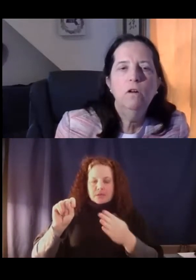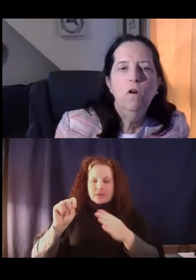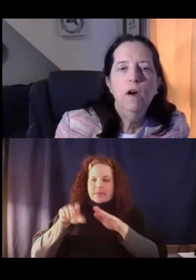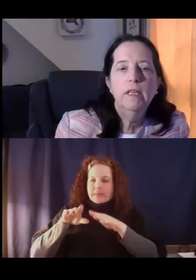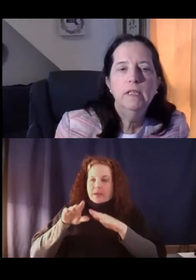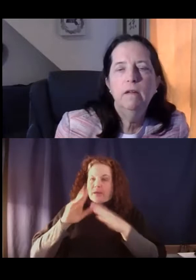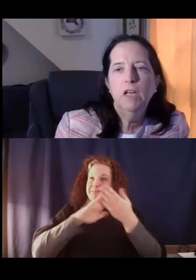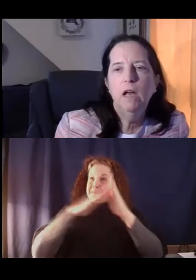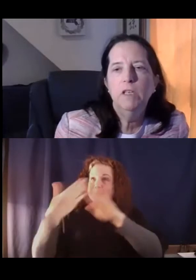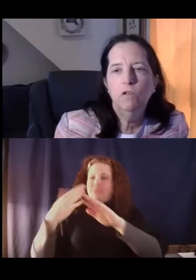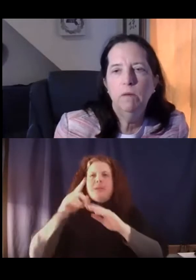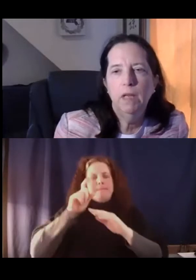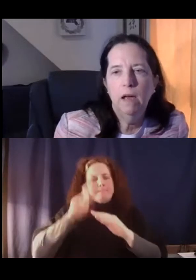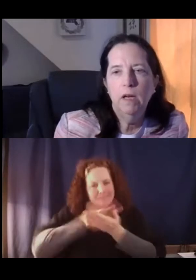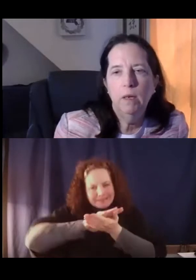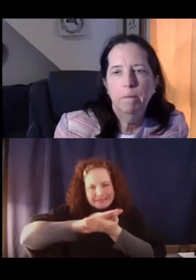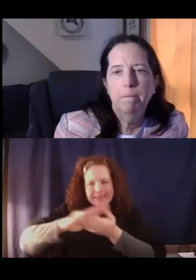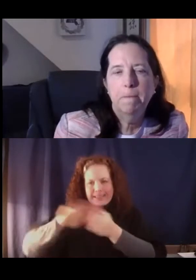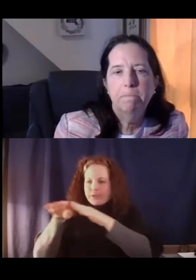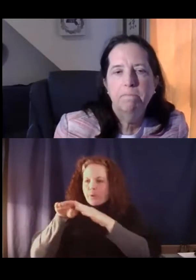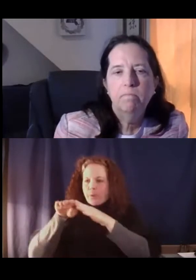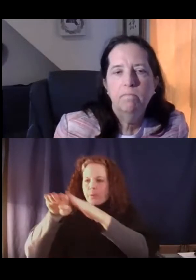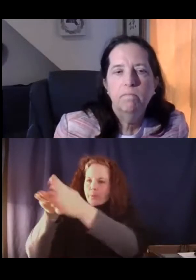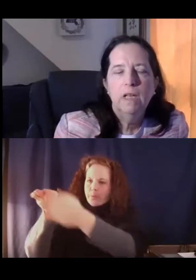after or at the same time as street plowing.